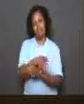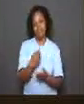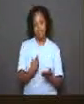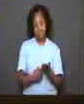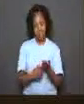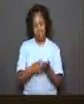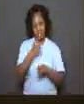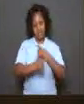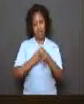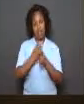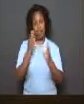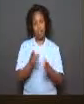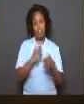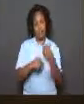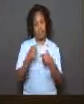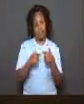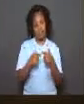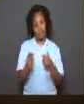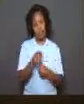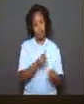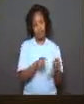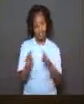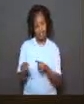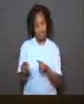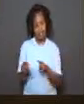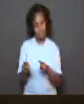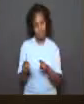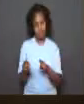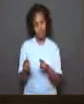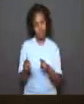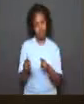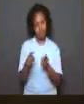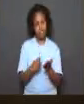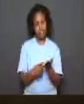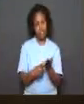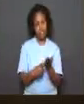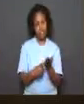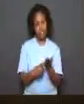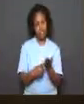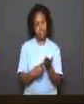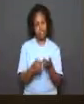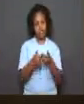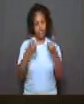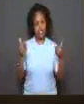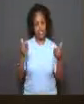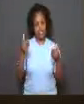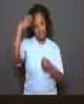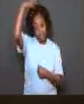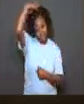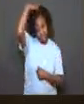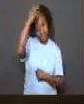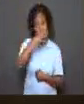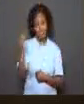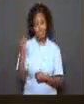modernized, however, it became apparent that a separation of state